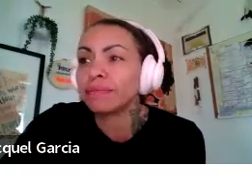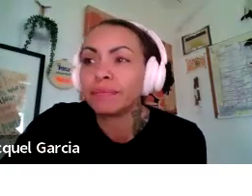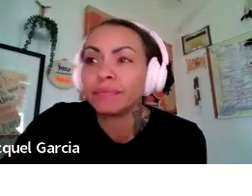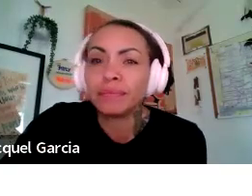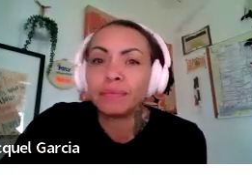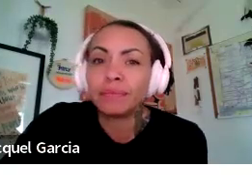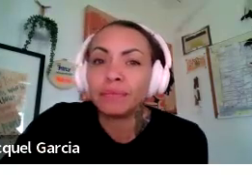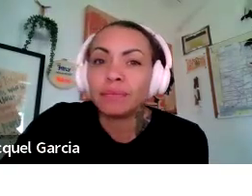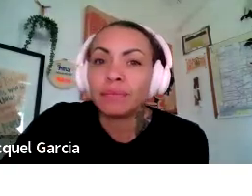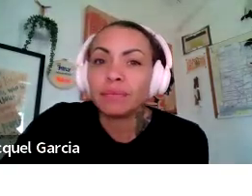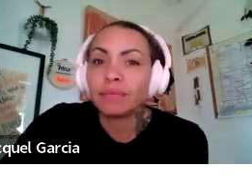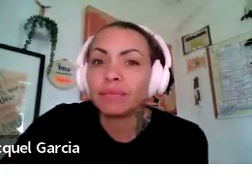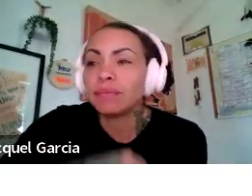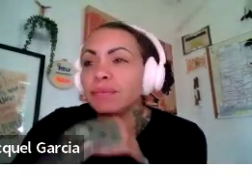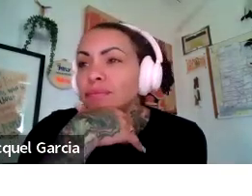is great.